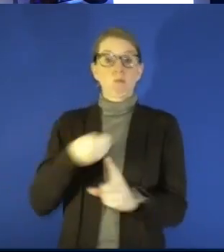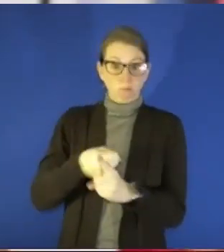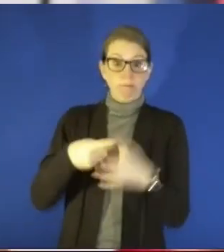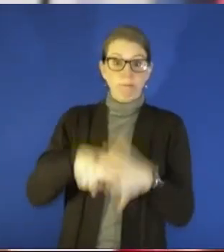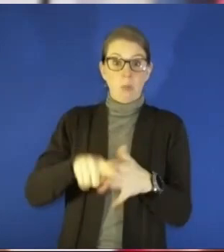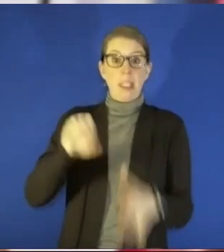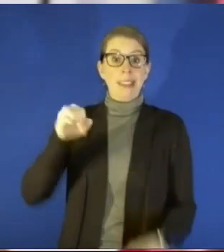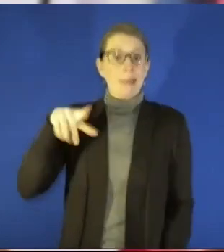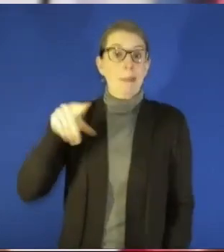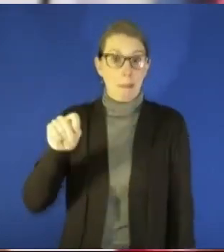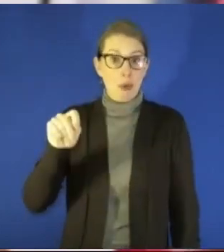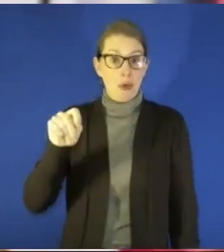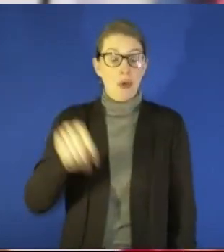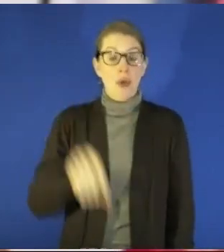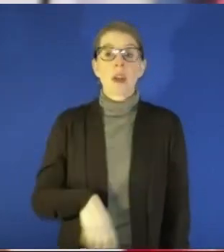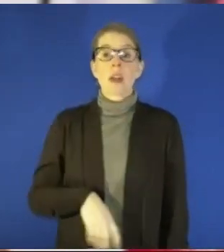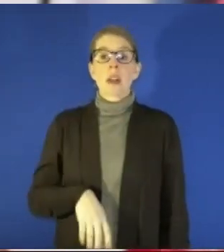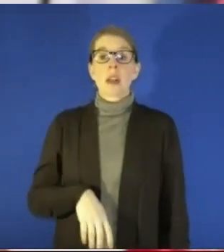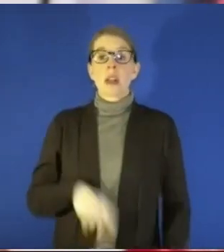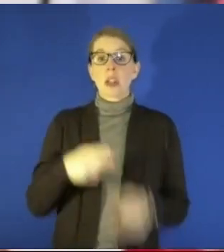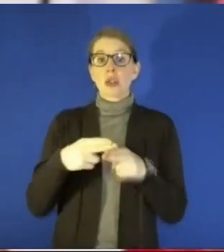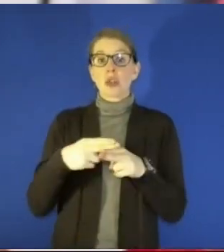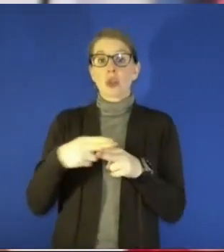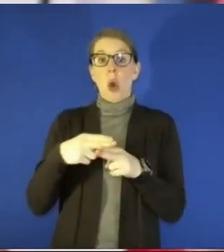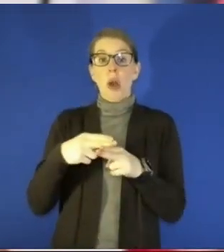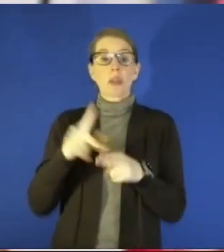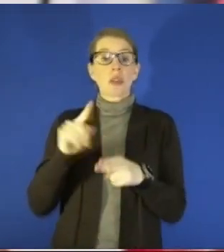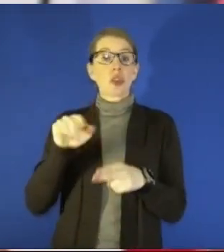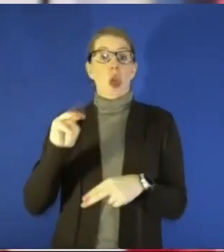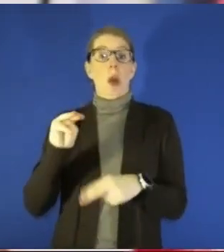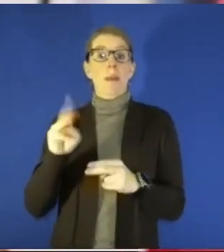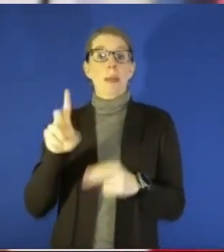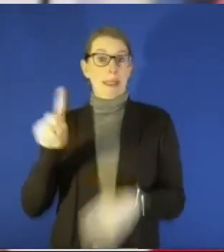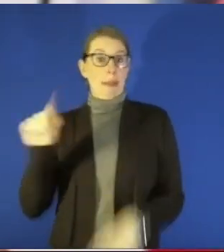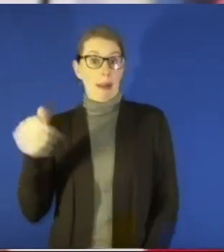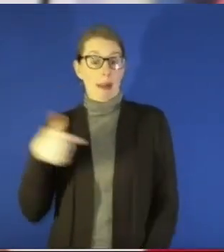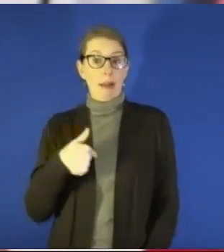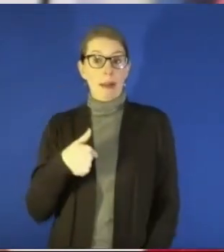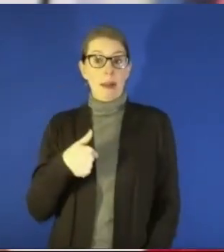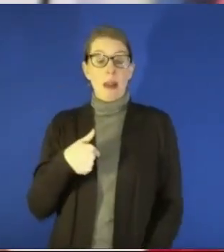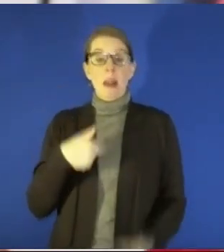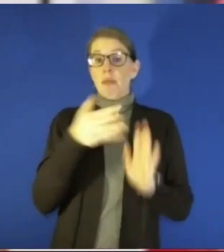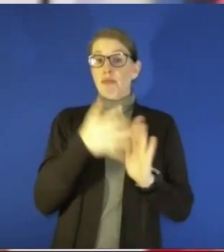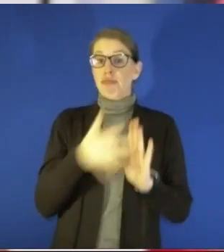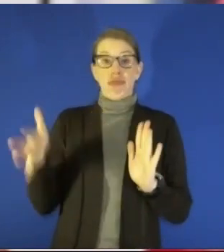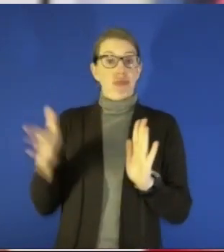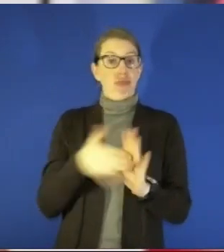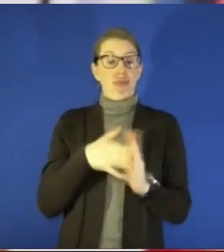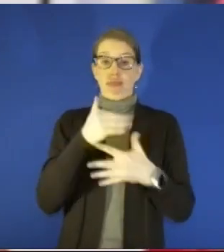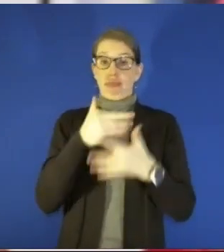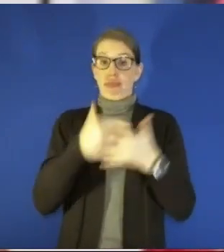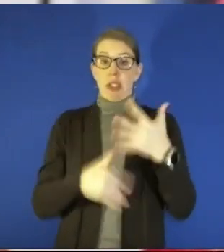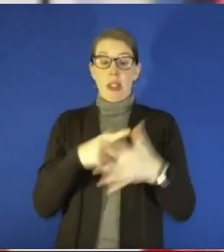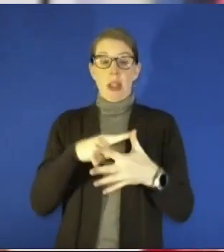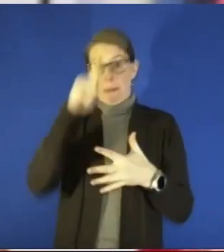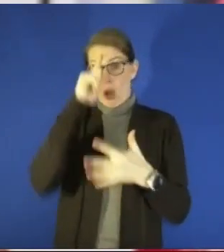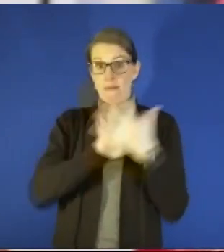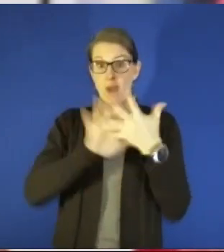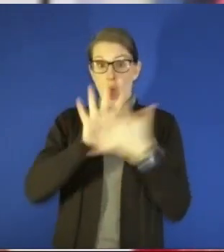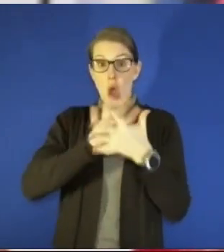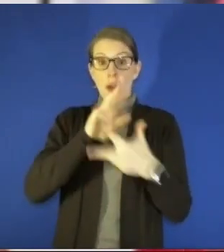Got it. And I went on short-term disability. I had the gamut of symptoms, brain